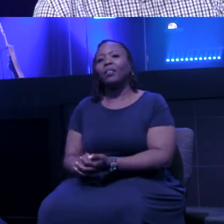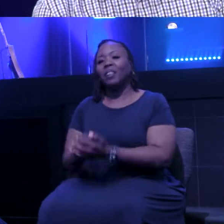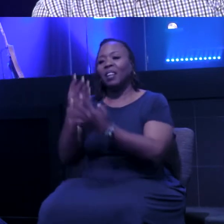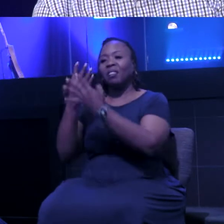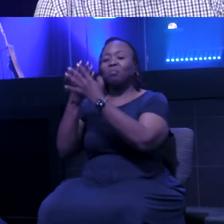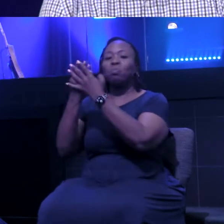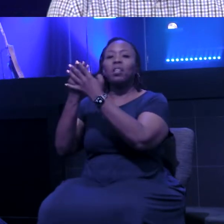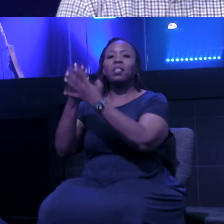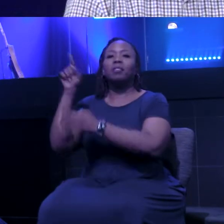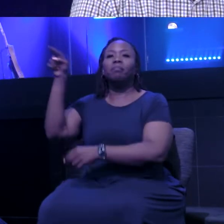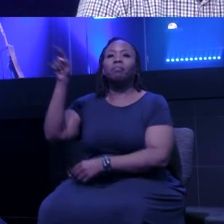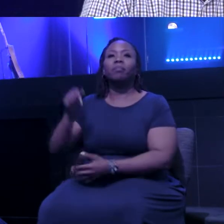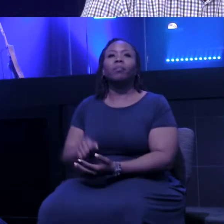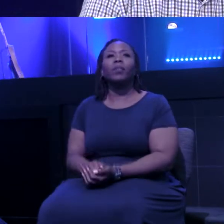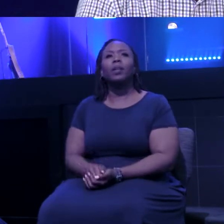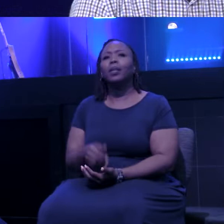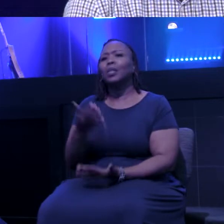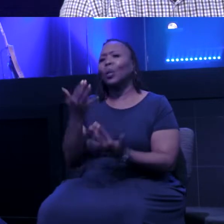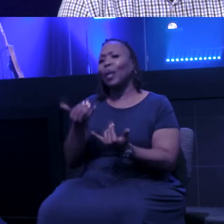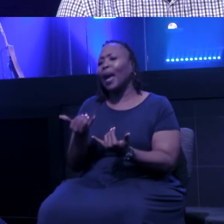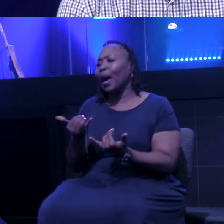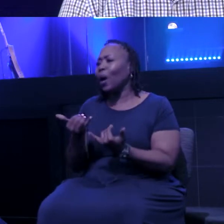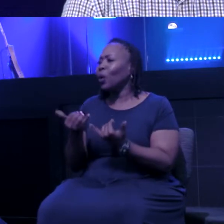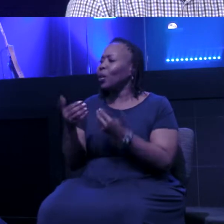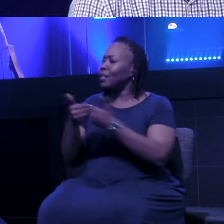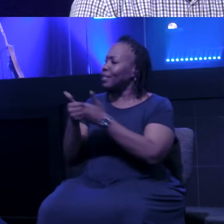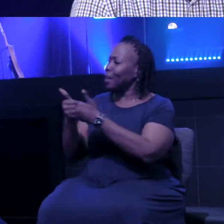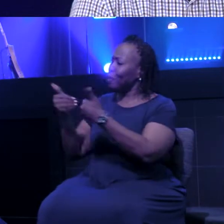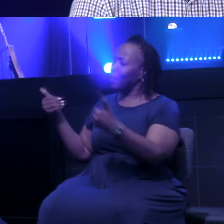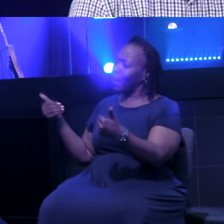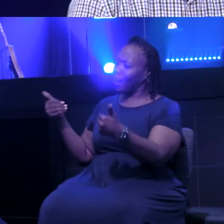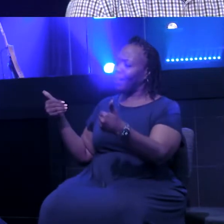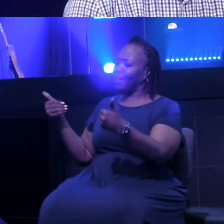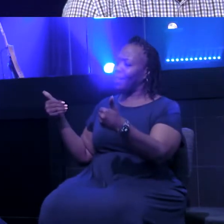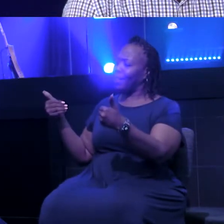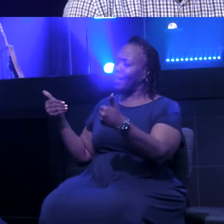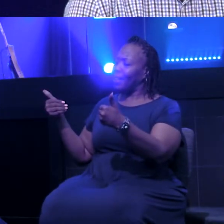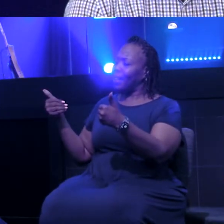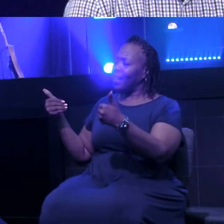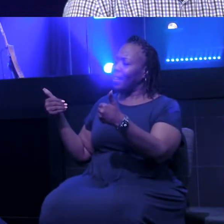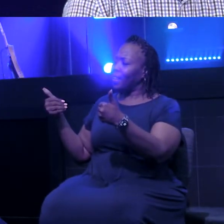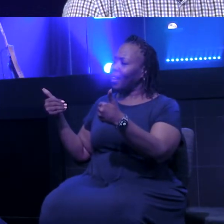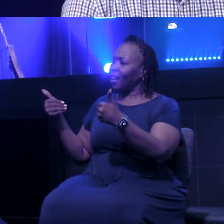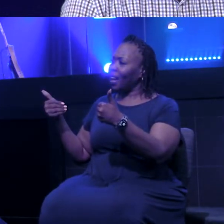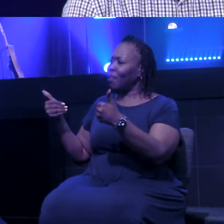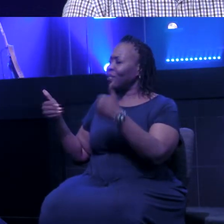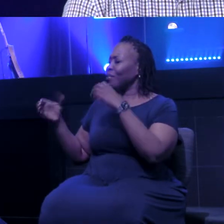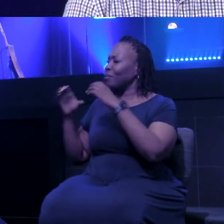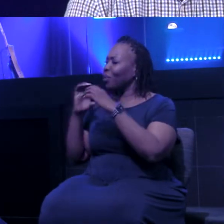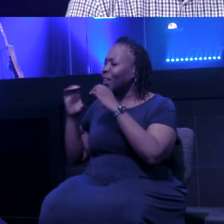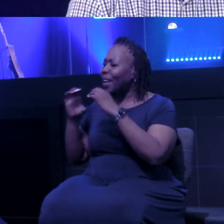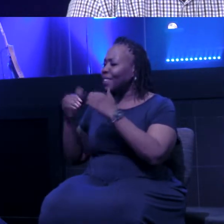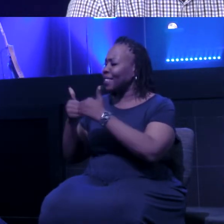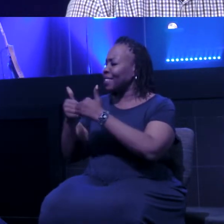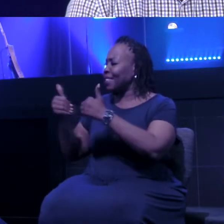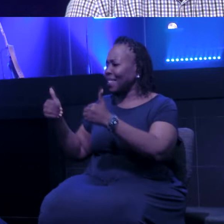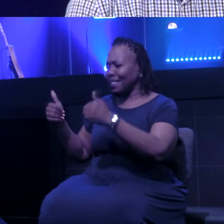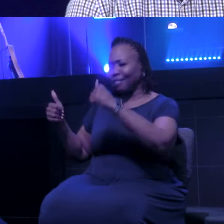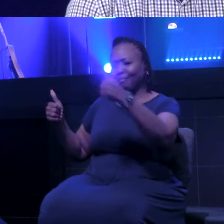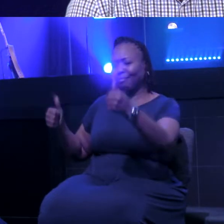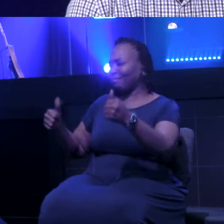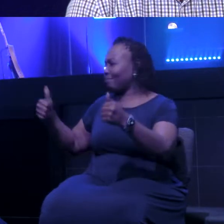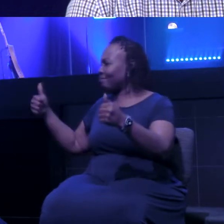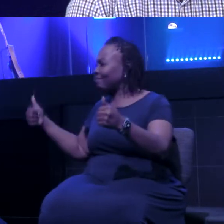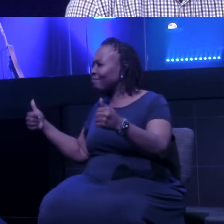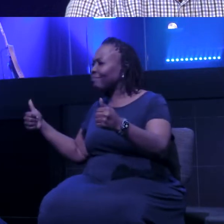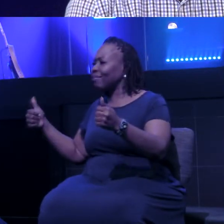you're separated, yeah. you know, by distance and by every means of communication from your family. And